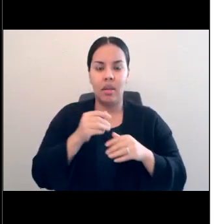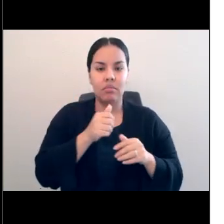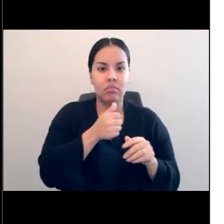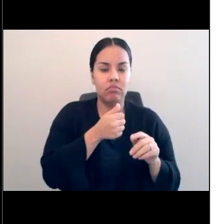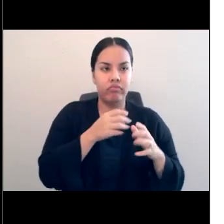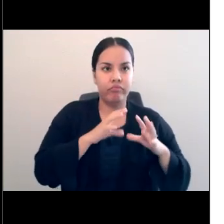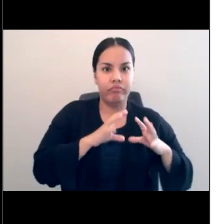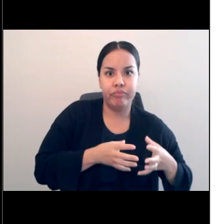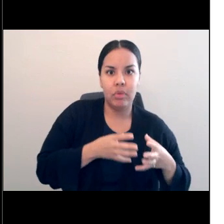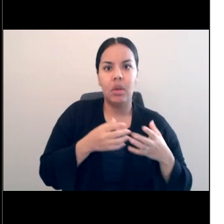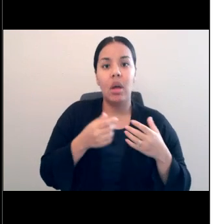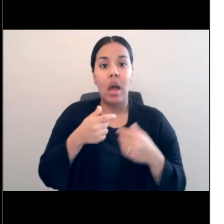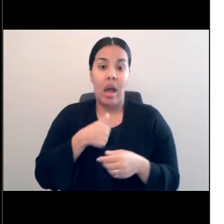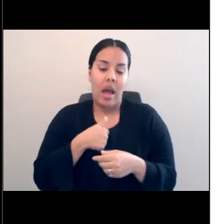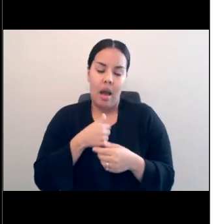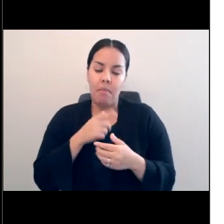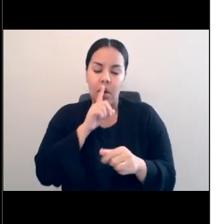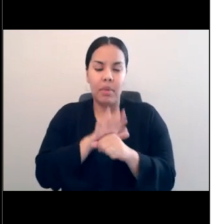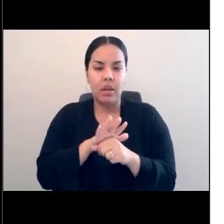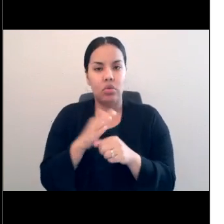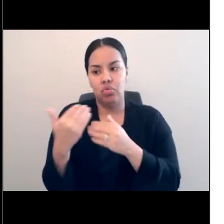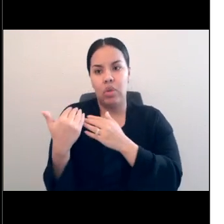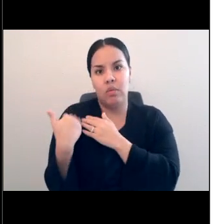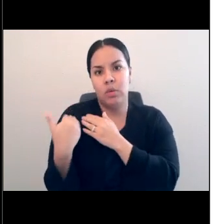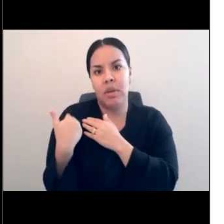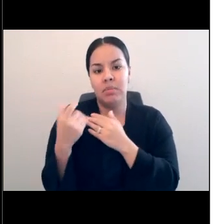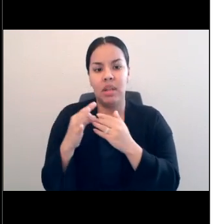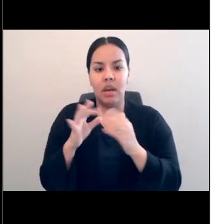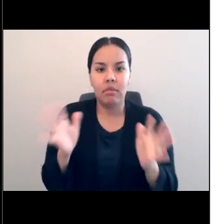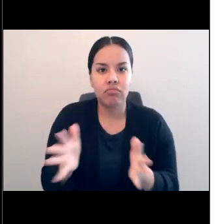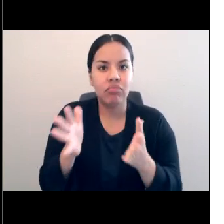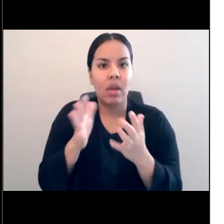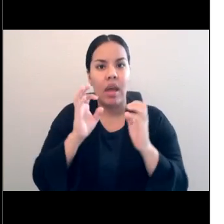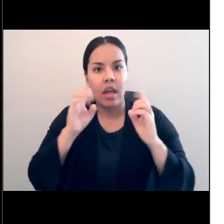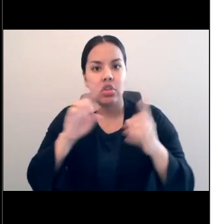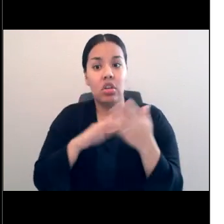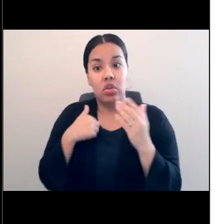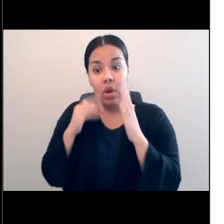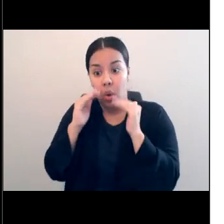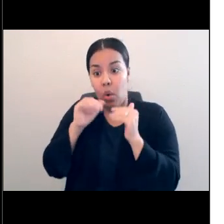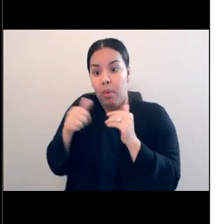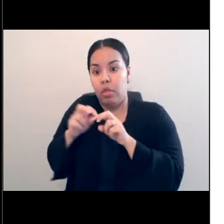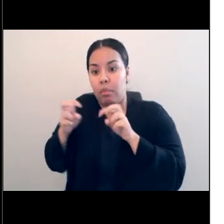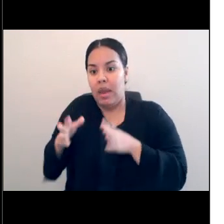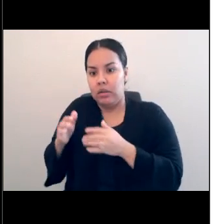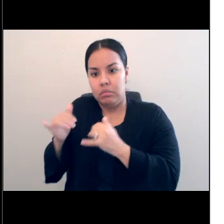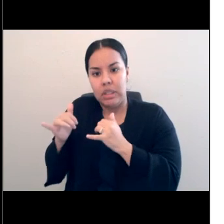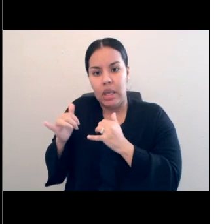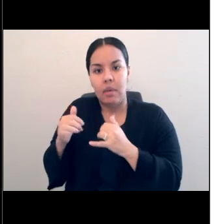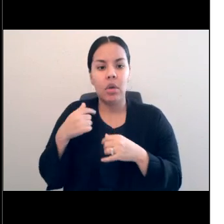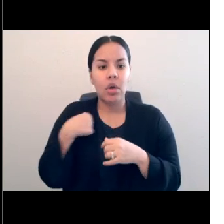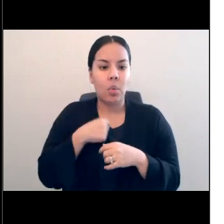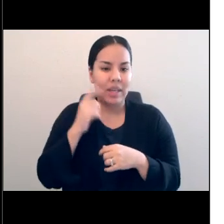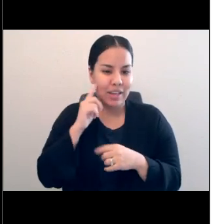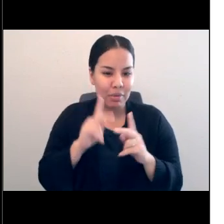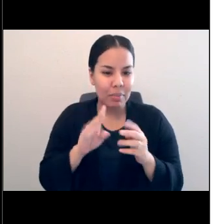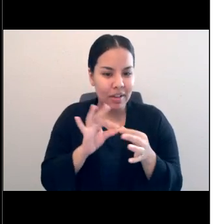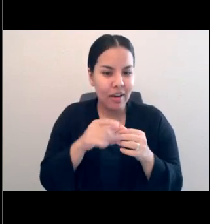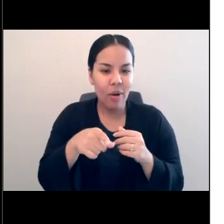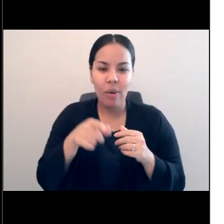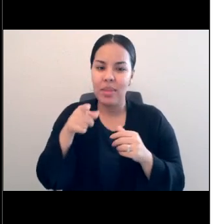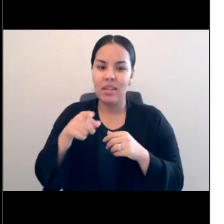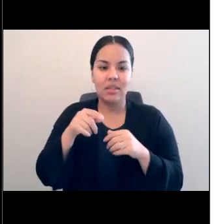of education. All of my panelists are as well. And so we hear from people that, quote, the platform is fantastic for